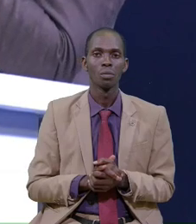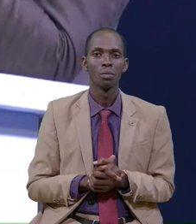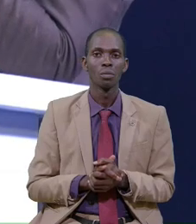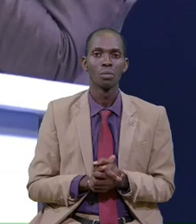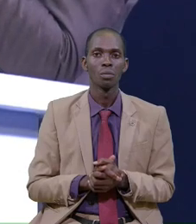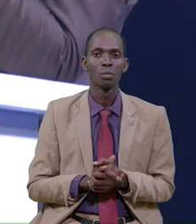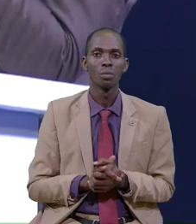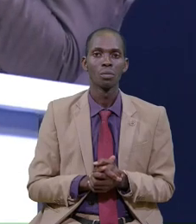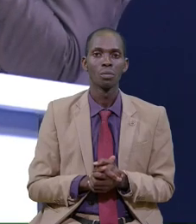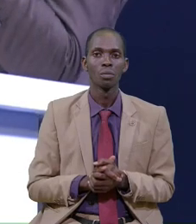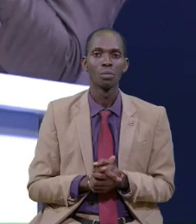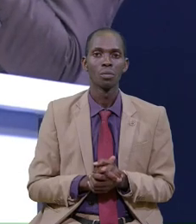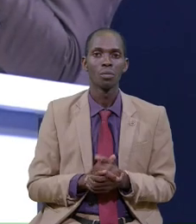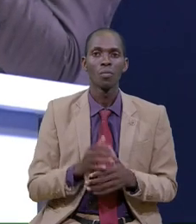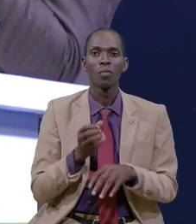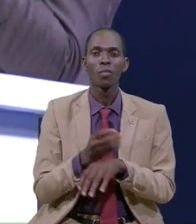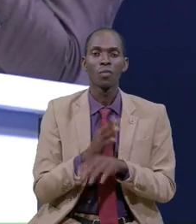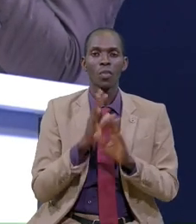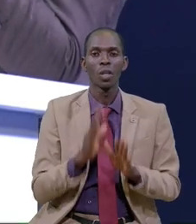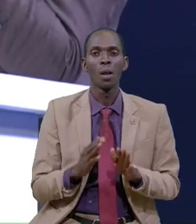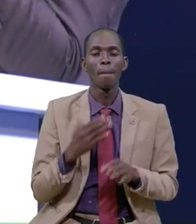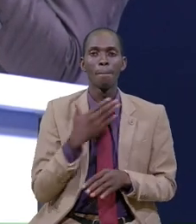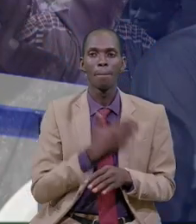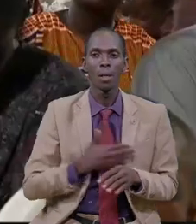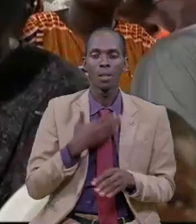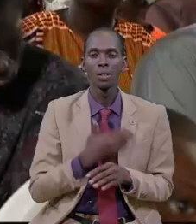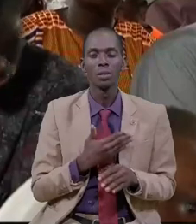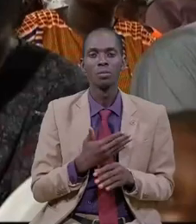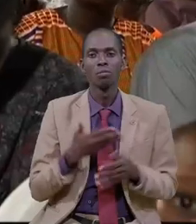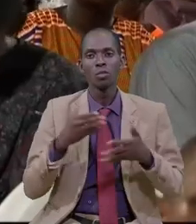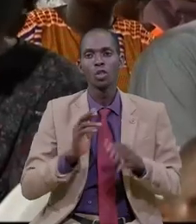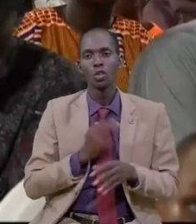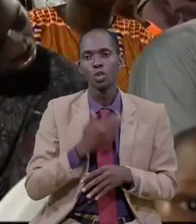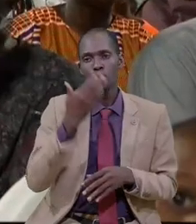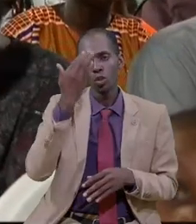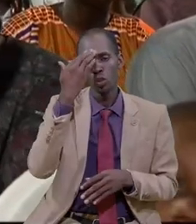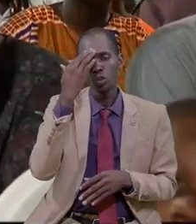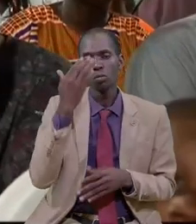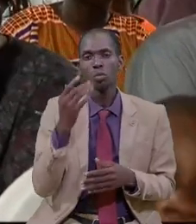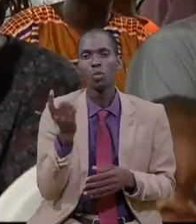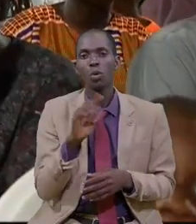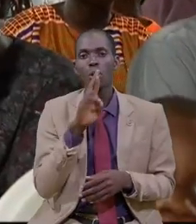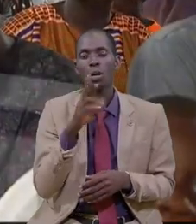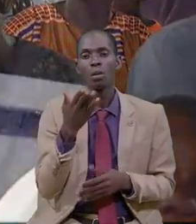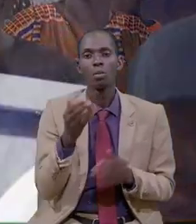+234 915 444 9263. Counselors, please signify for us to know where you are.